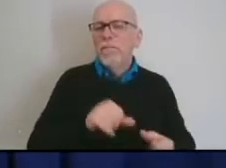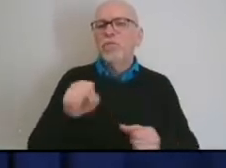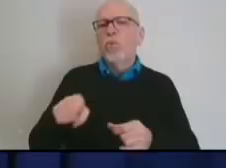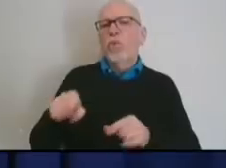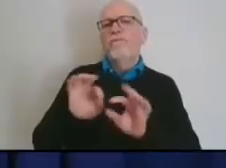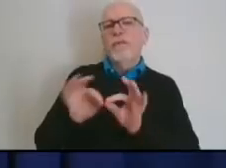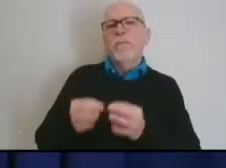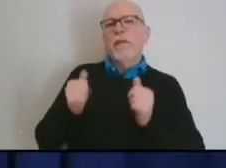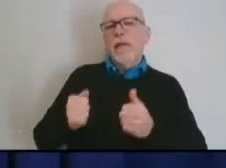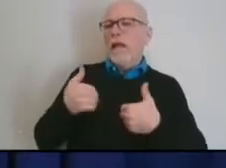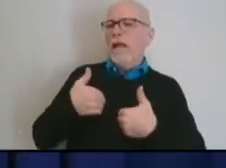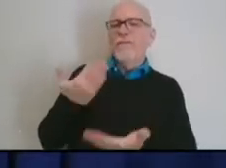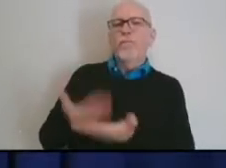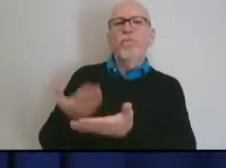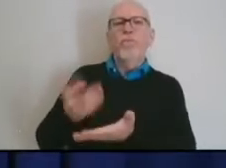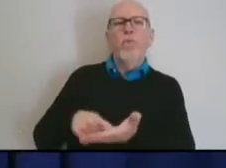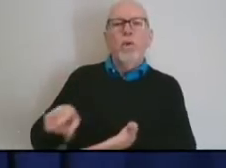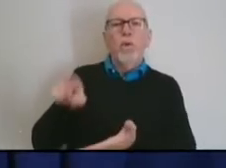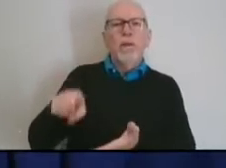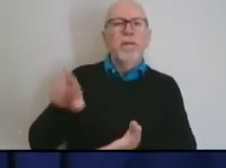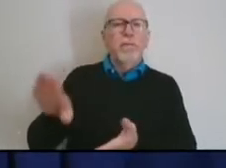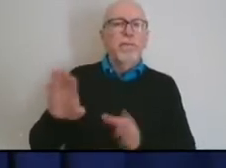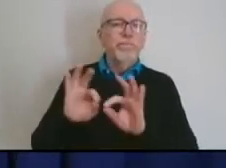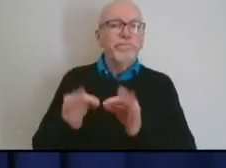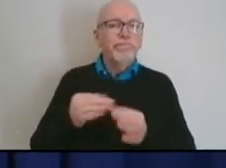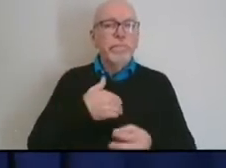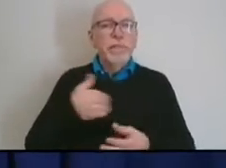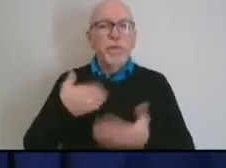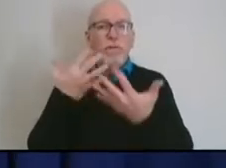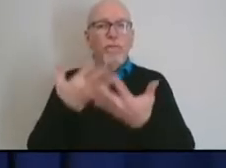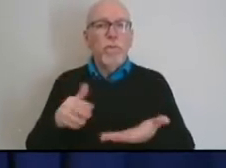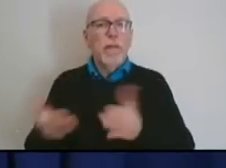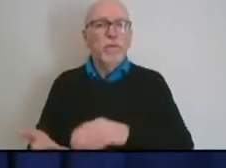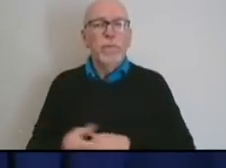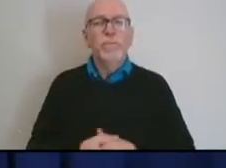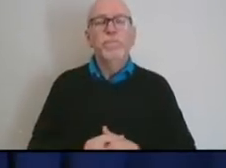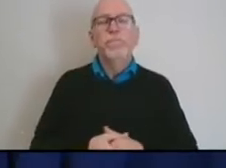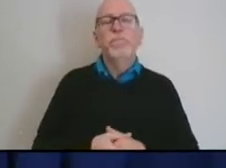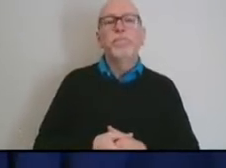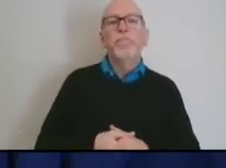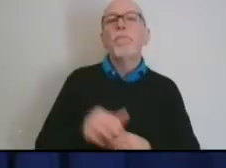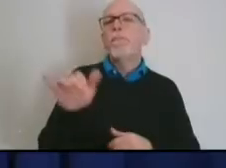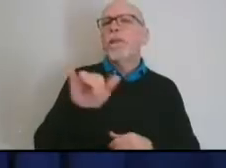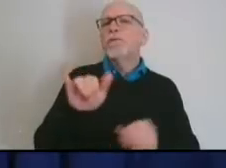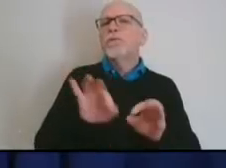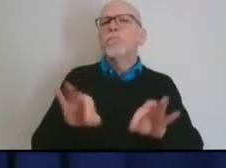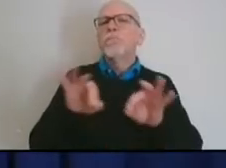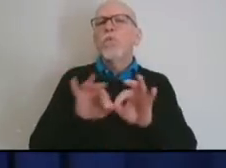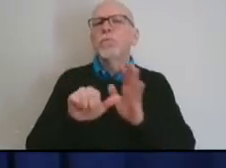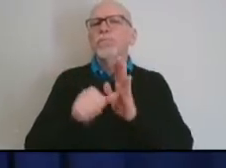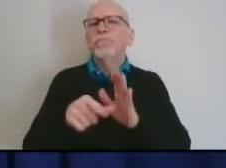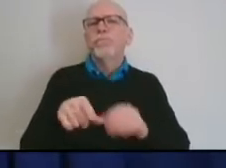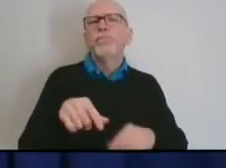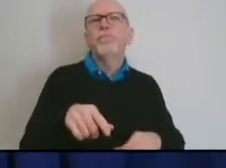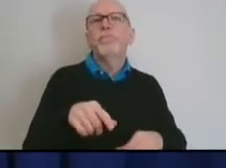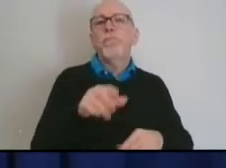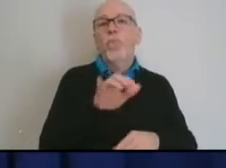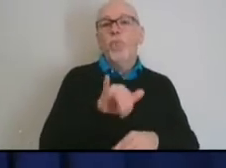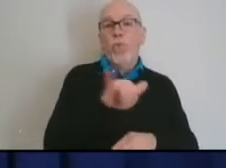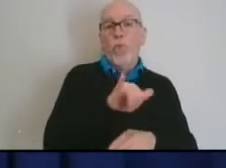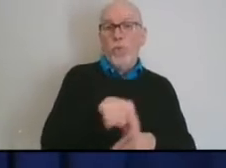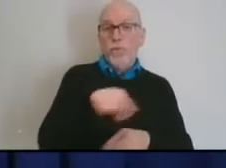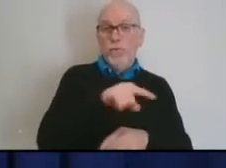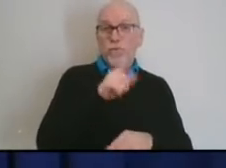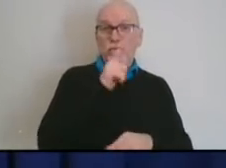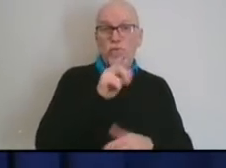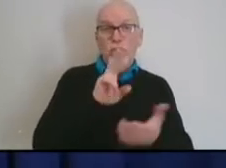the proof that they need that their loved one unfortunately has passed away. It's also important to note that out of those individuals we had signed up